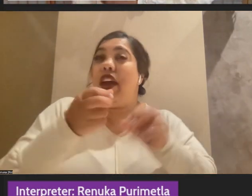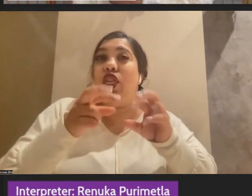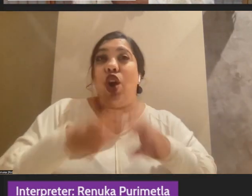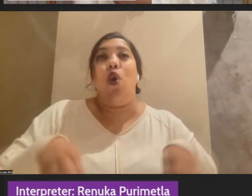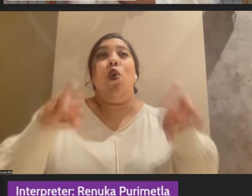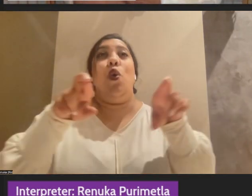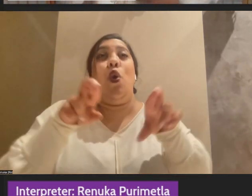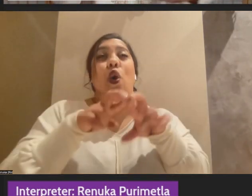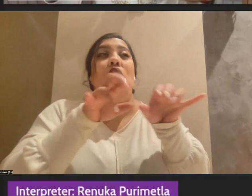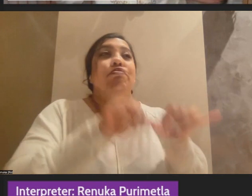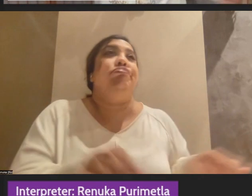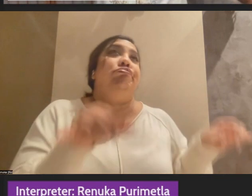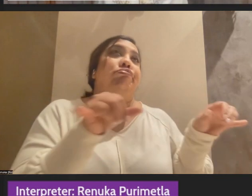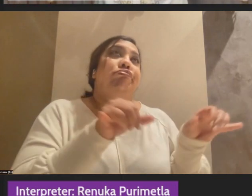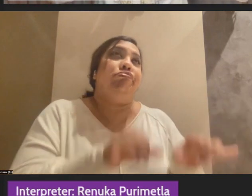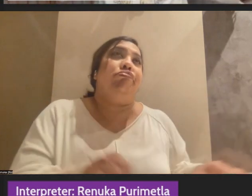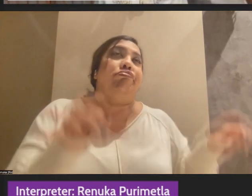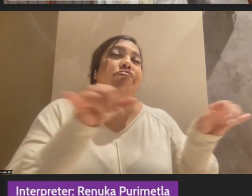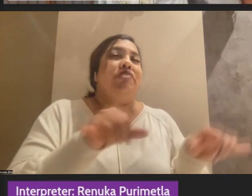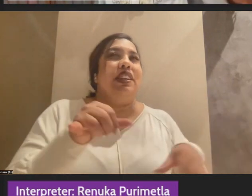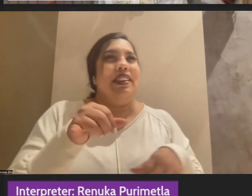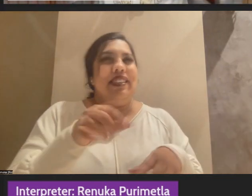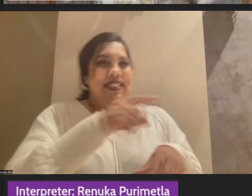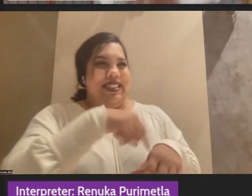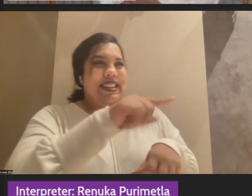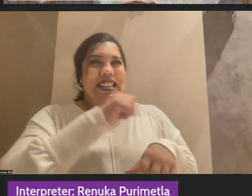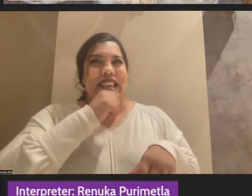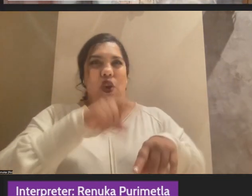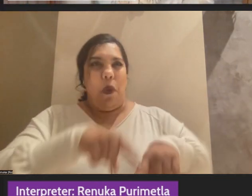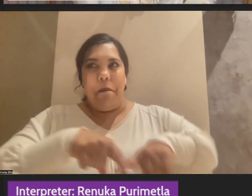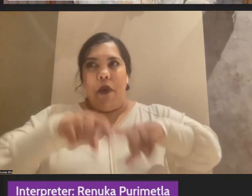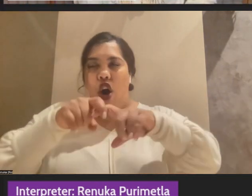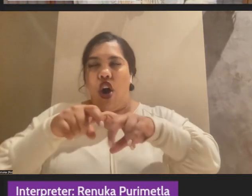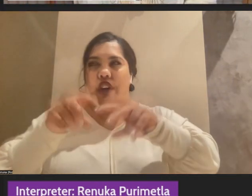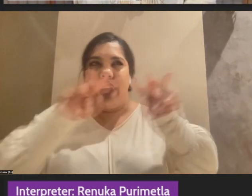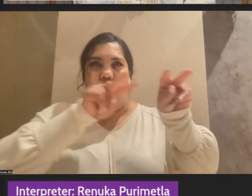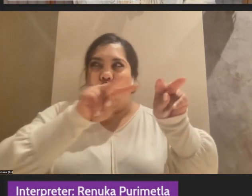pause and assess, where am I? How did I get here? Where am I going?